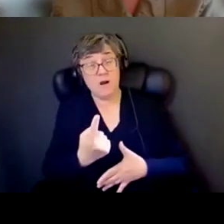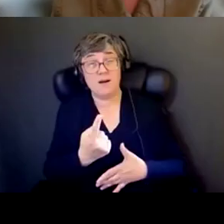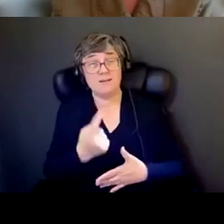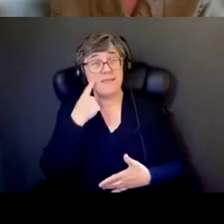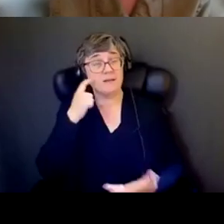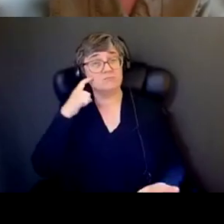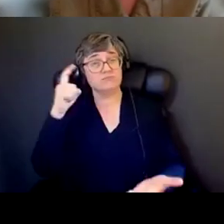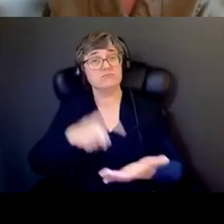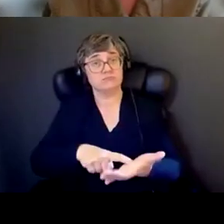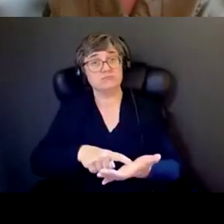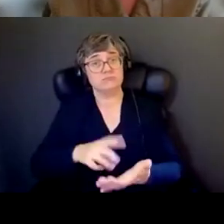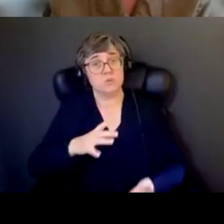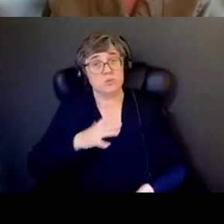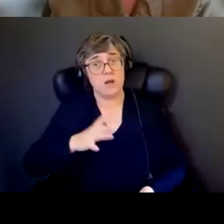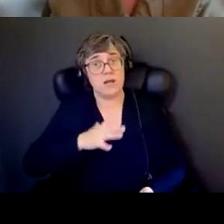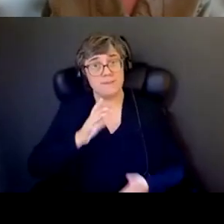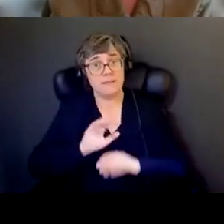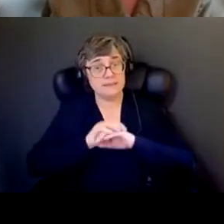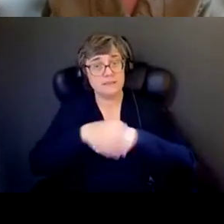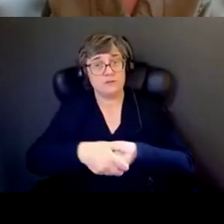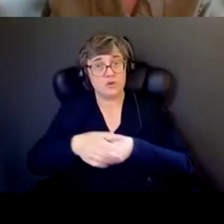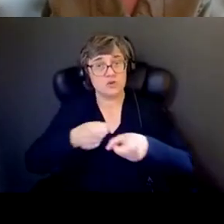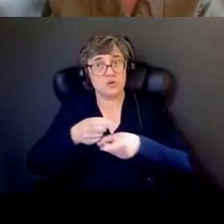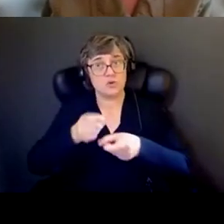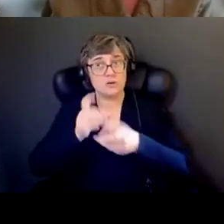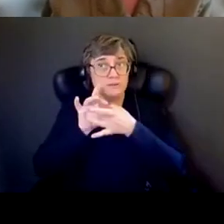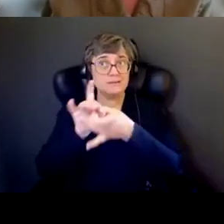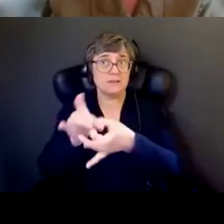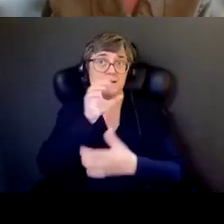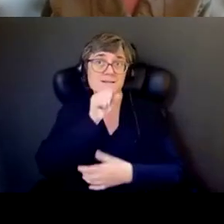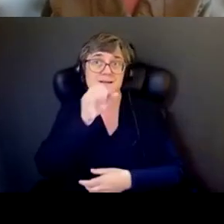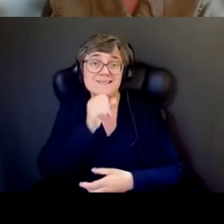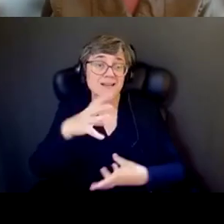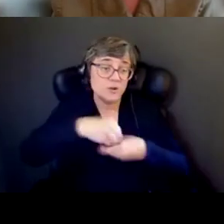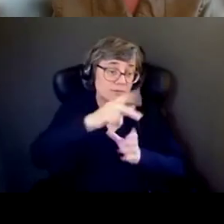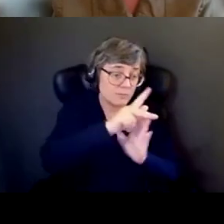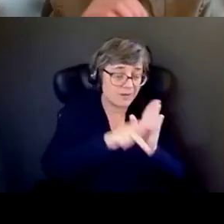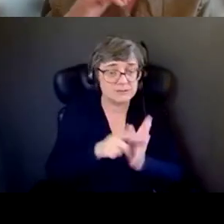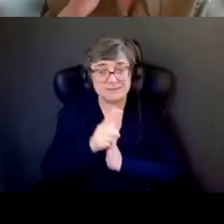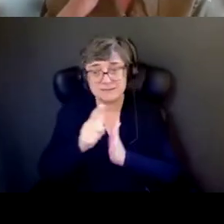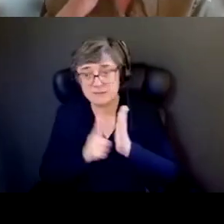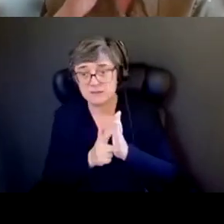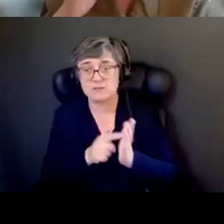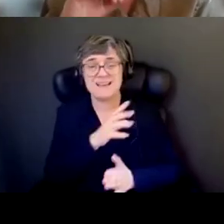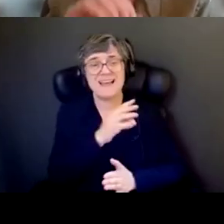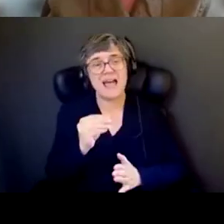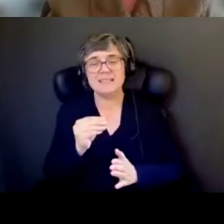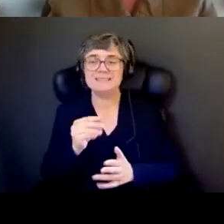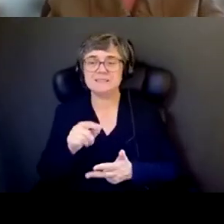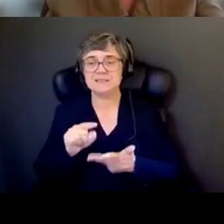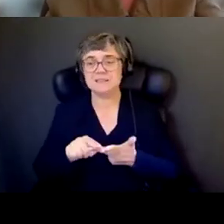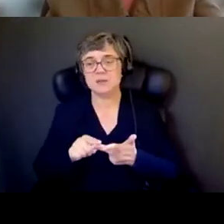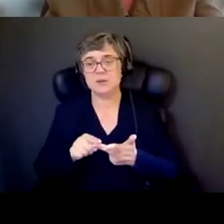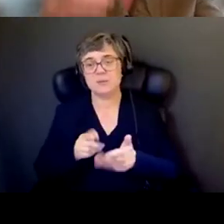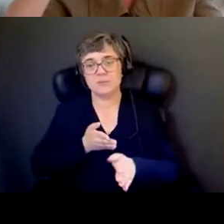recognize coercive control involving older adults within policy, legislation, and that professional practice